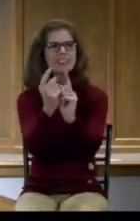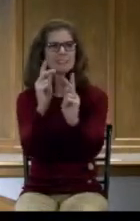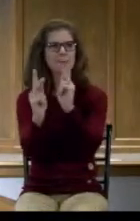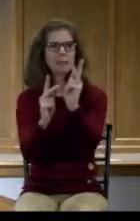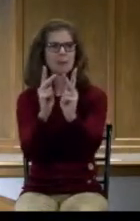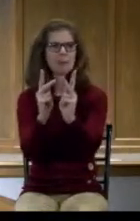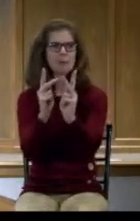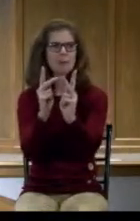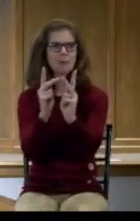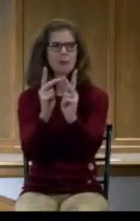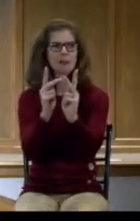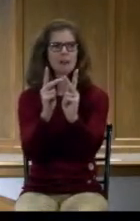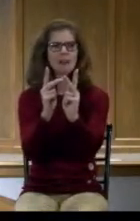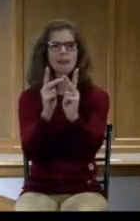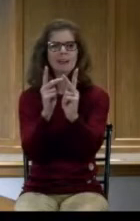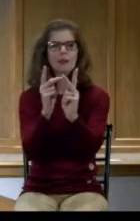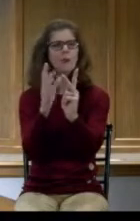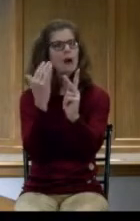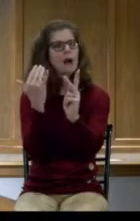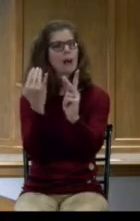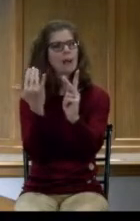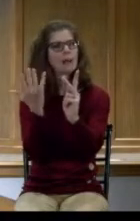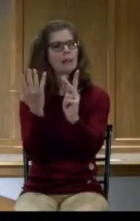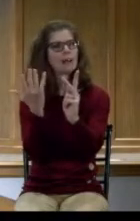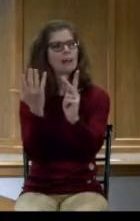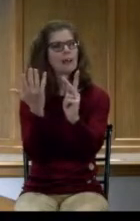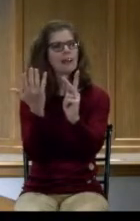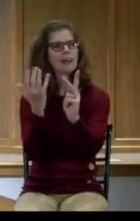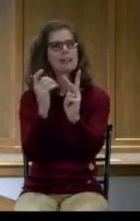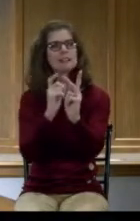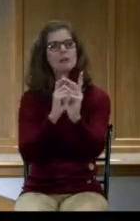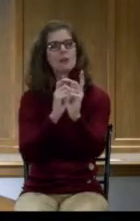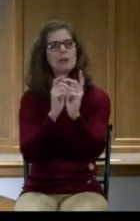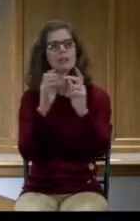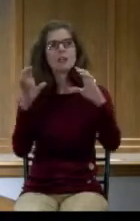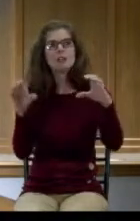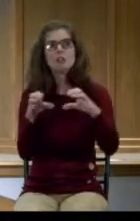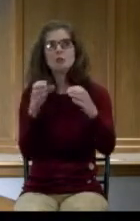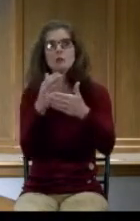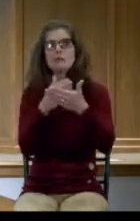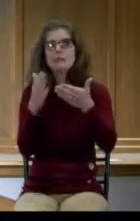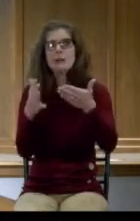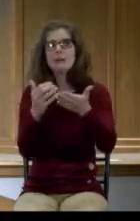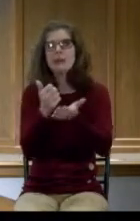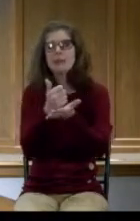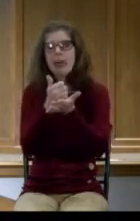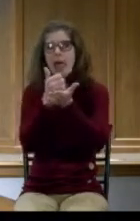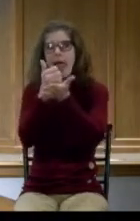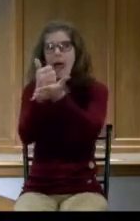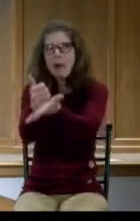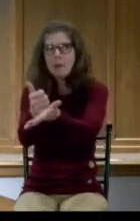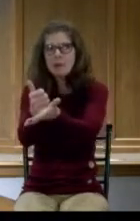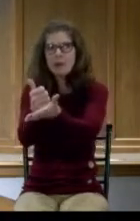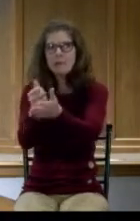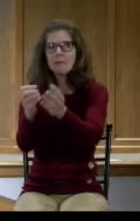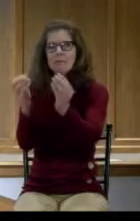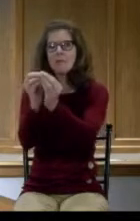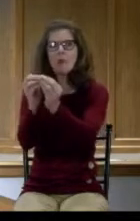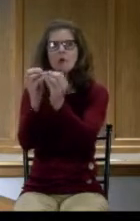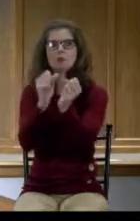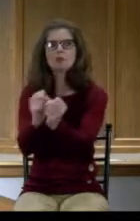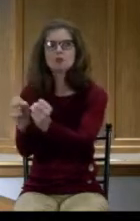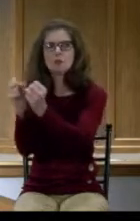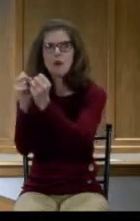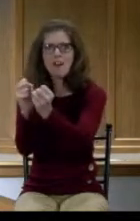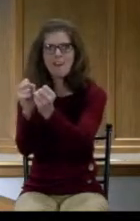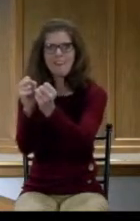to see these people so he can do something to make them spiritually strong. Like, he wants to maximize the